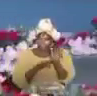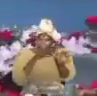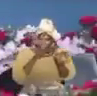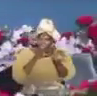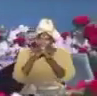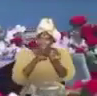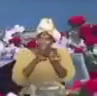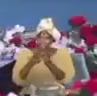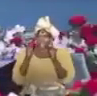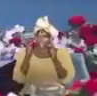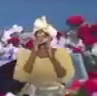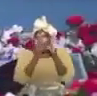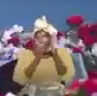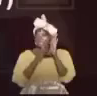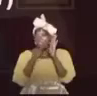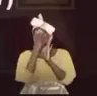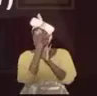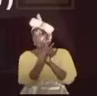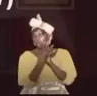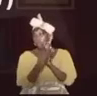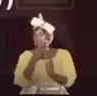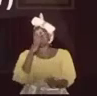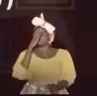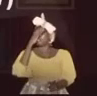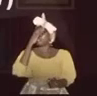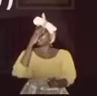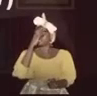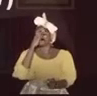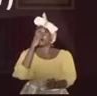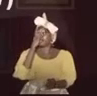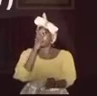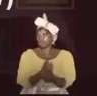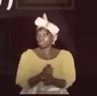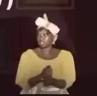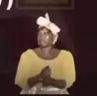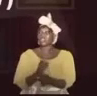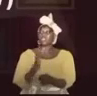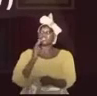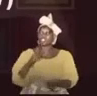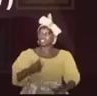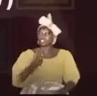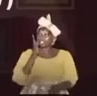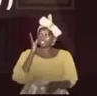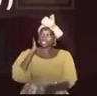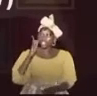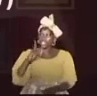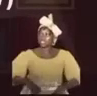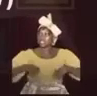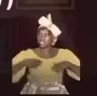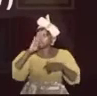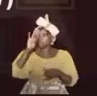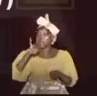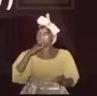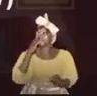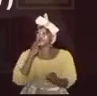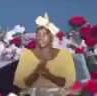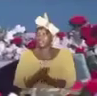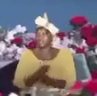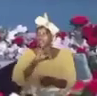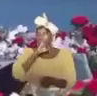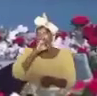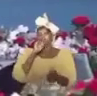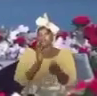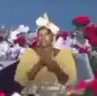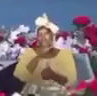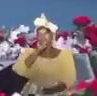shall live by faith. The just shall live by faith. 1 John chapter